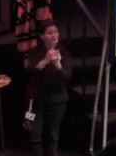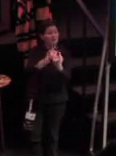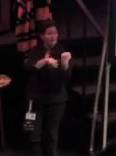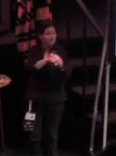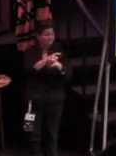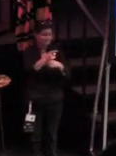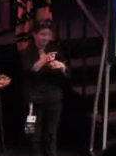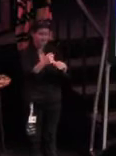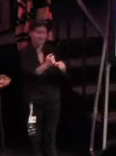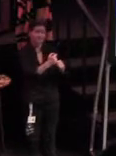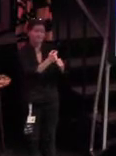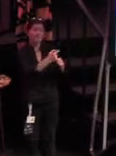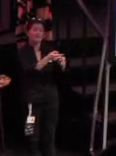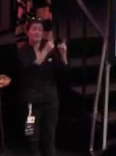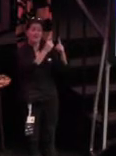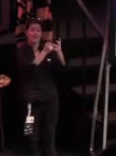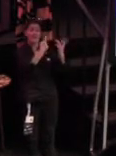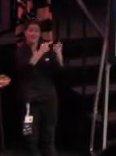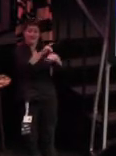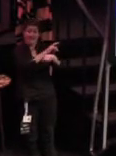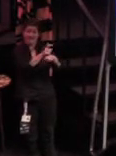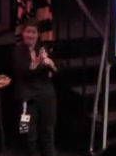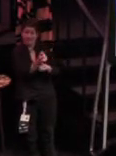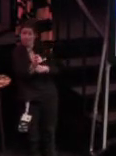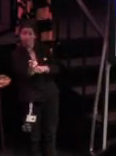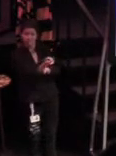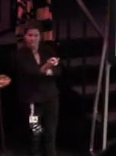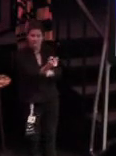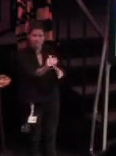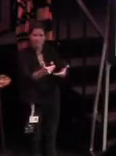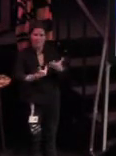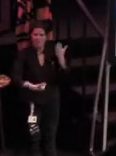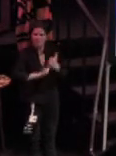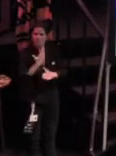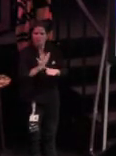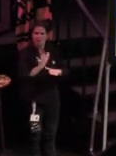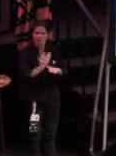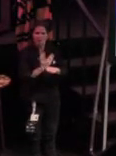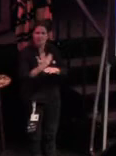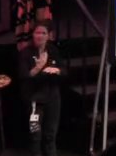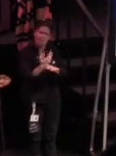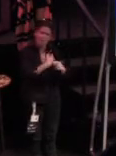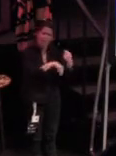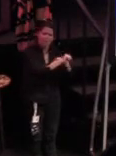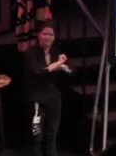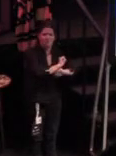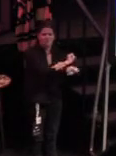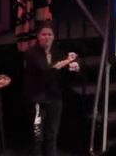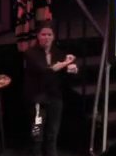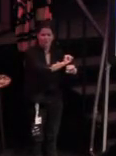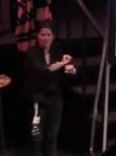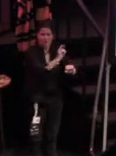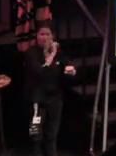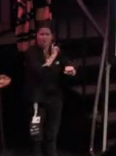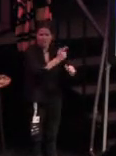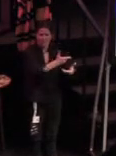road. And she offered me a new job to go and work for her. At this point, I was 18. And she offered me